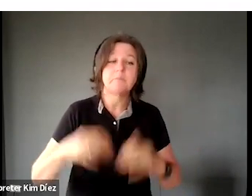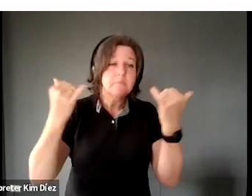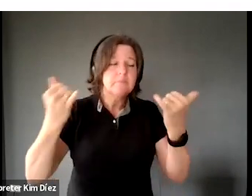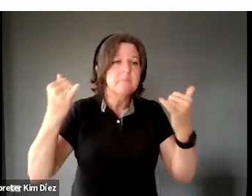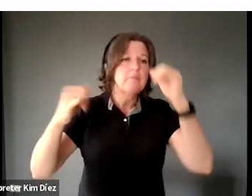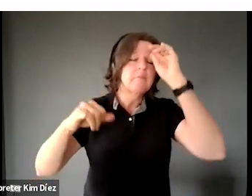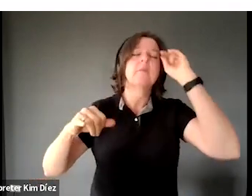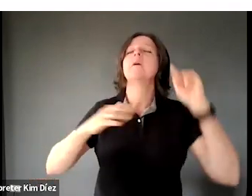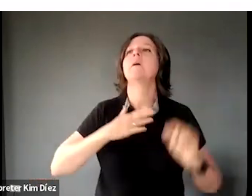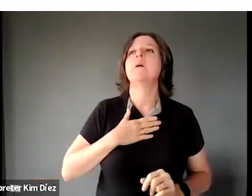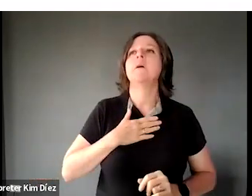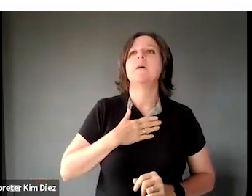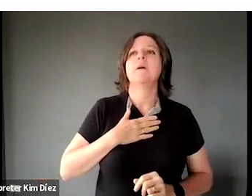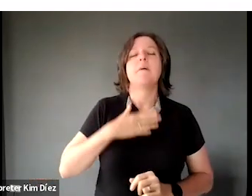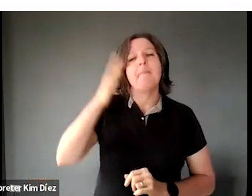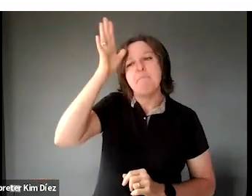strong.